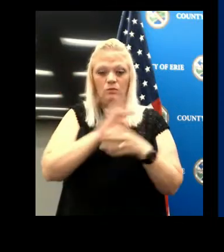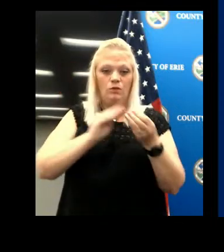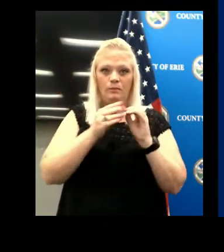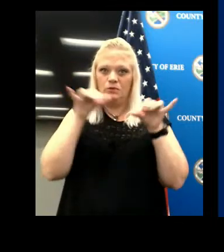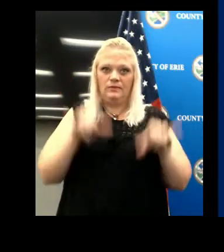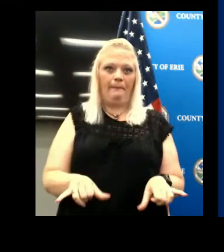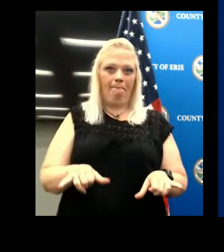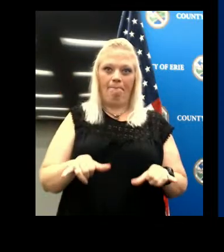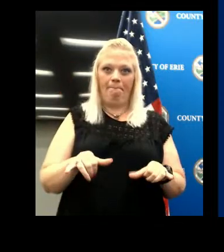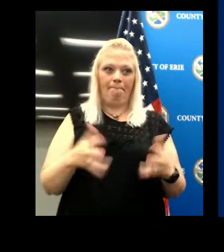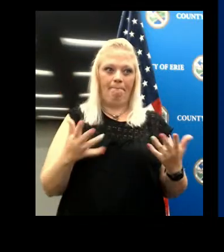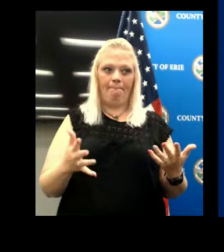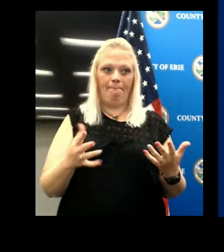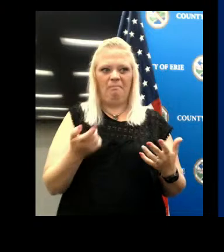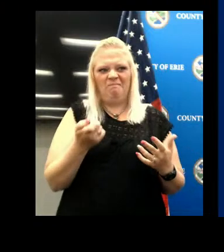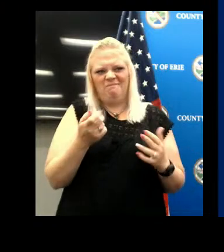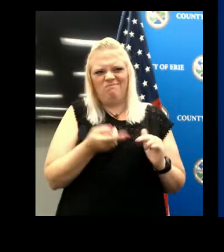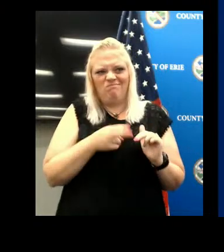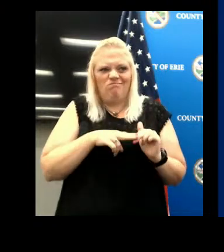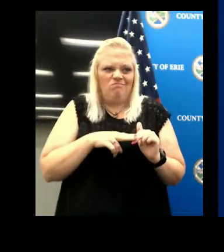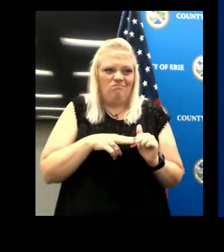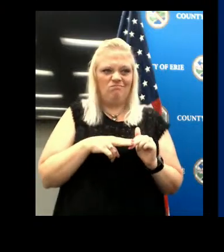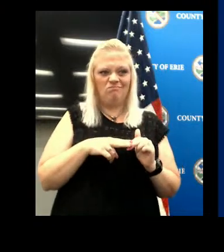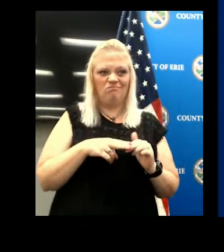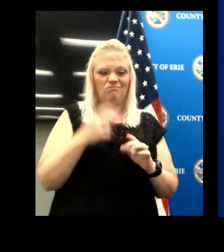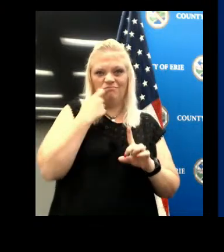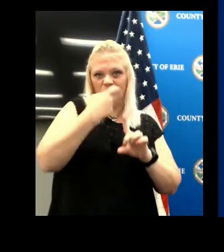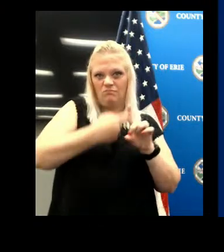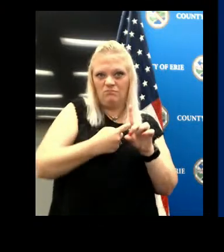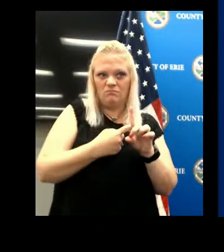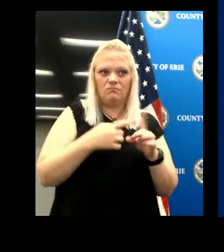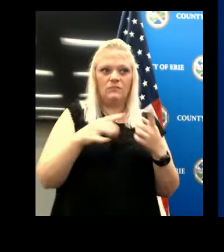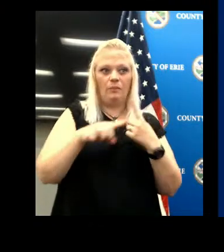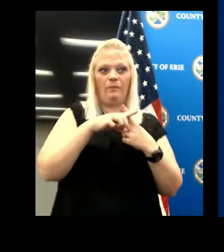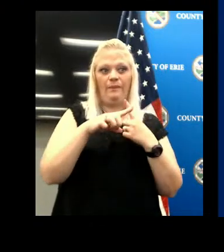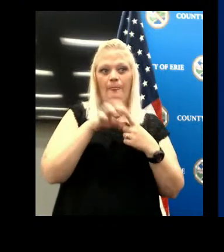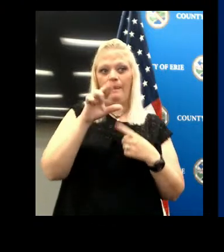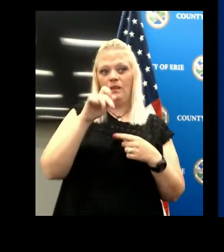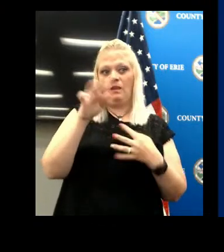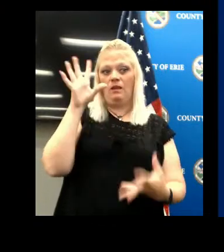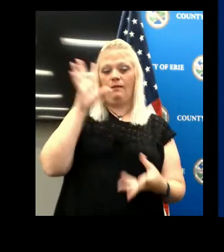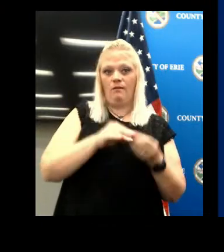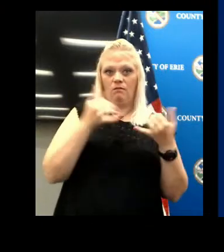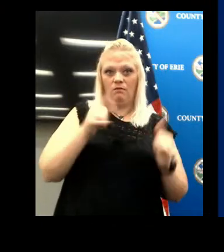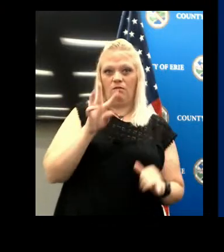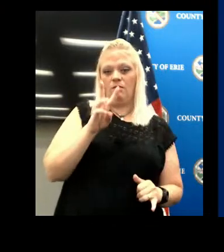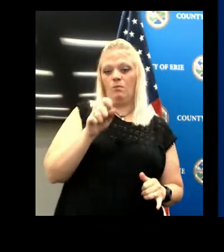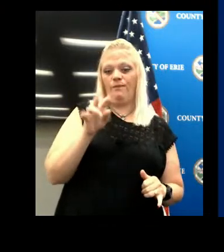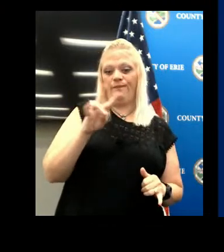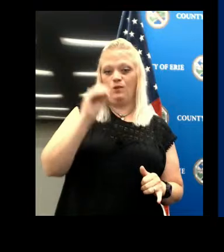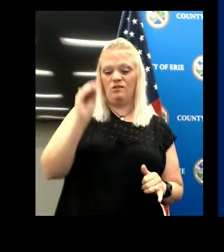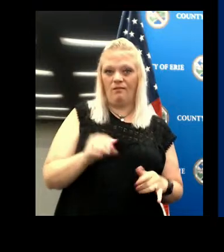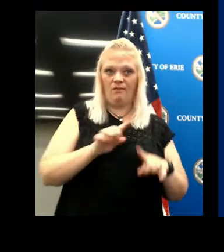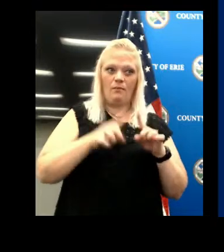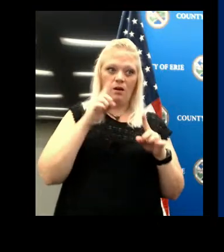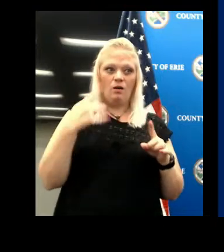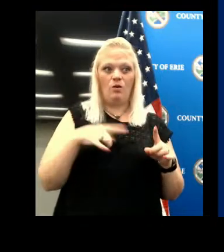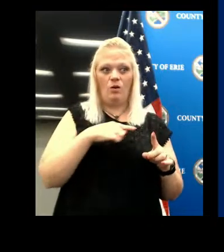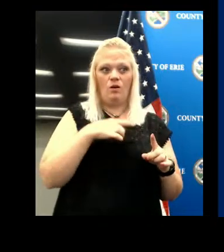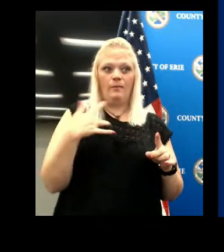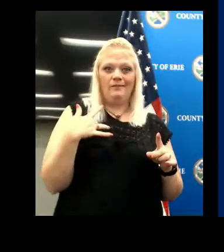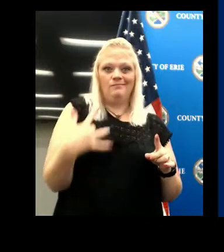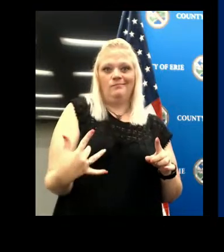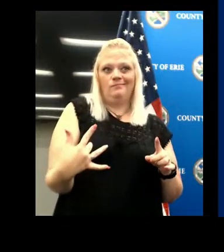same. We've seen a slight increase in the last month. The positivity rate total is still 6.7%, but we've been trending really